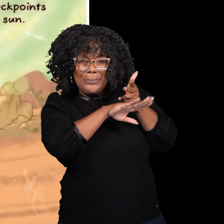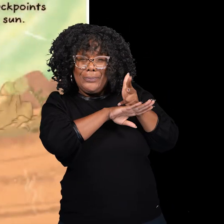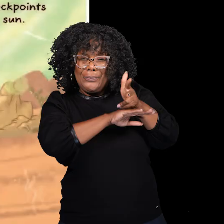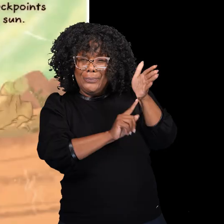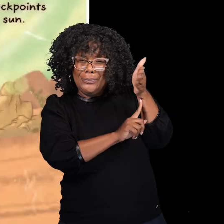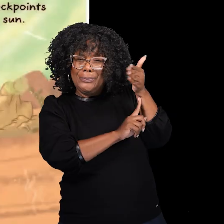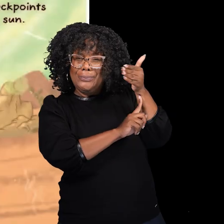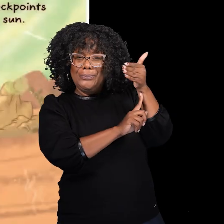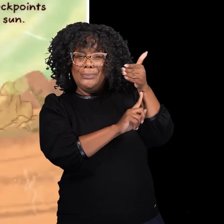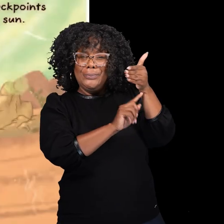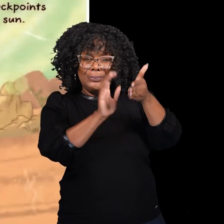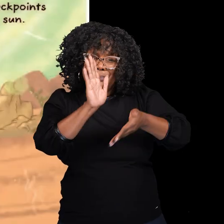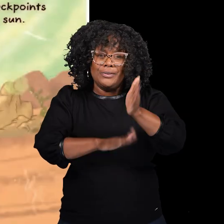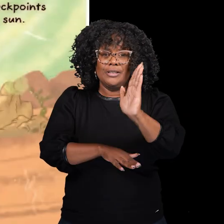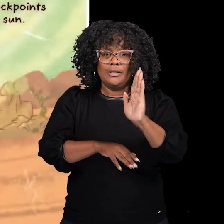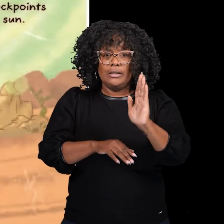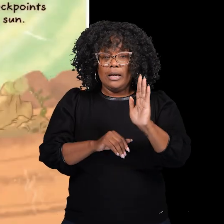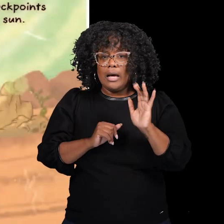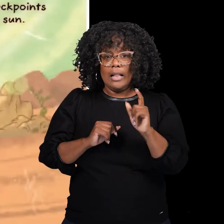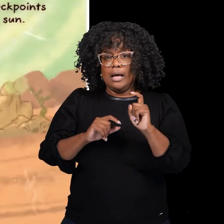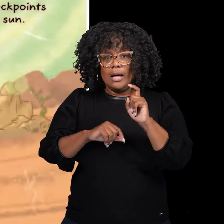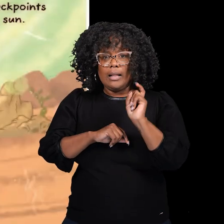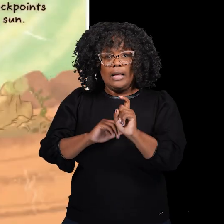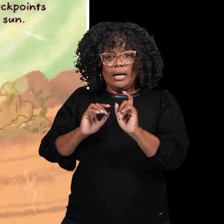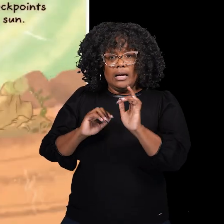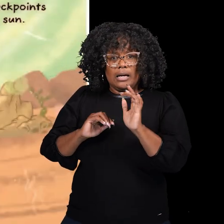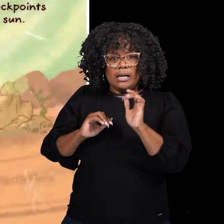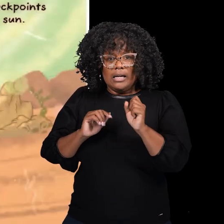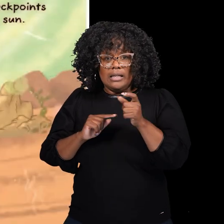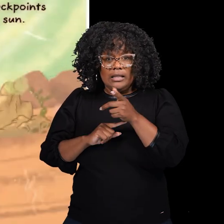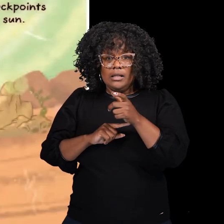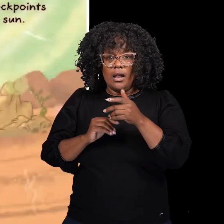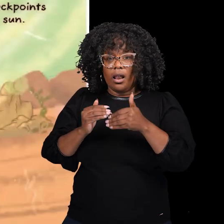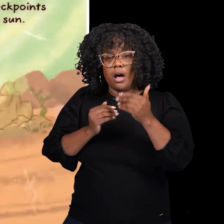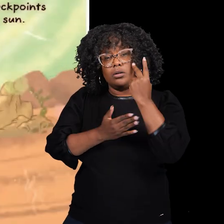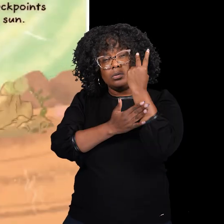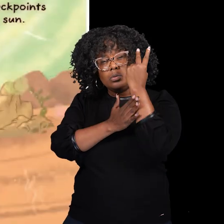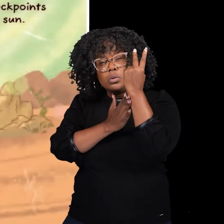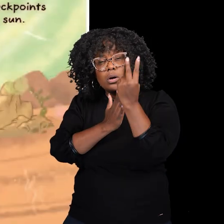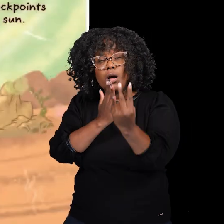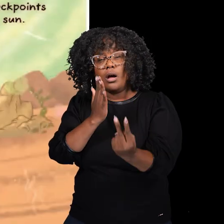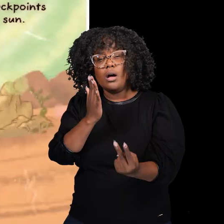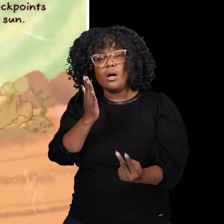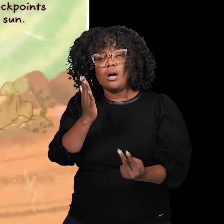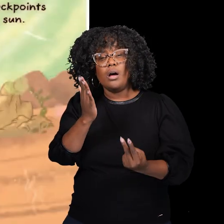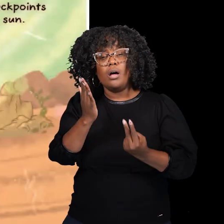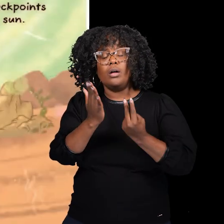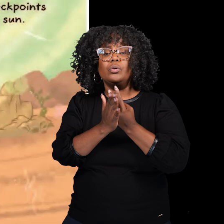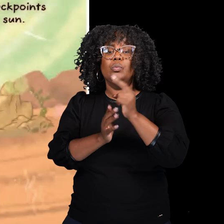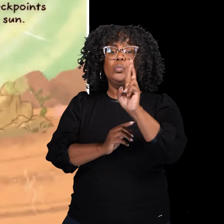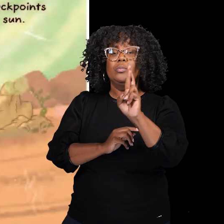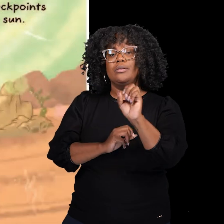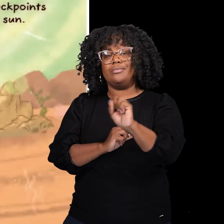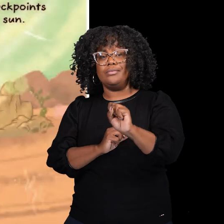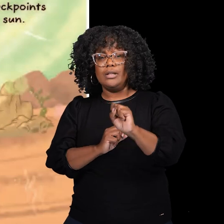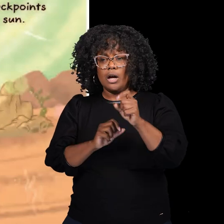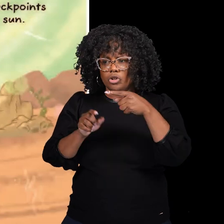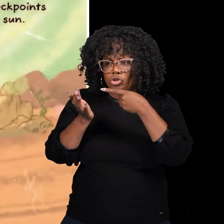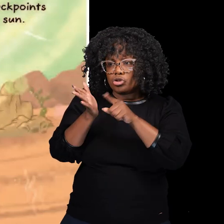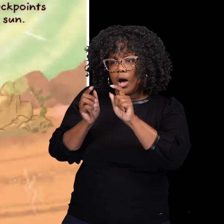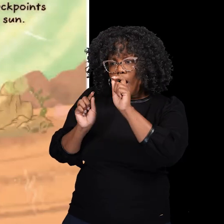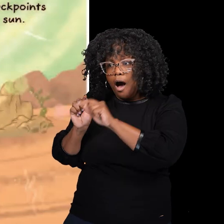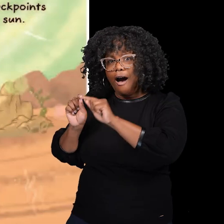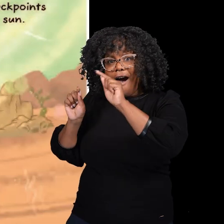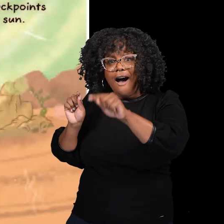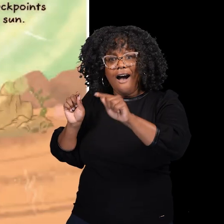flaps in the breeze as they take off. Click, click, click. For the next 2 hours, Ruby and Scout